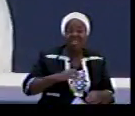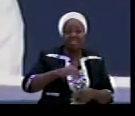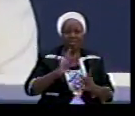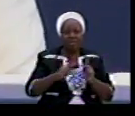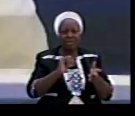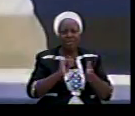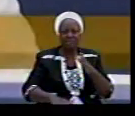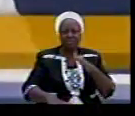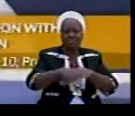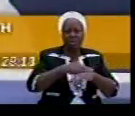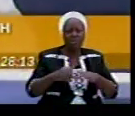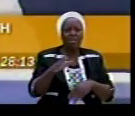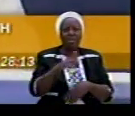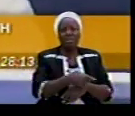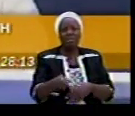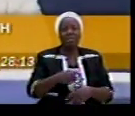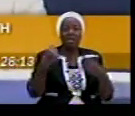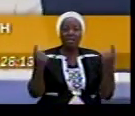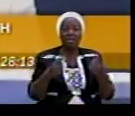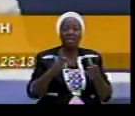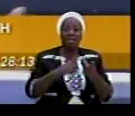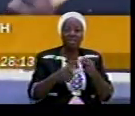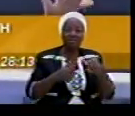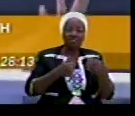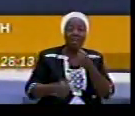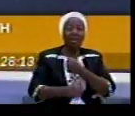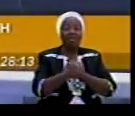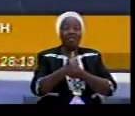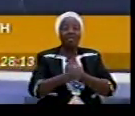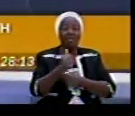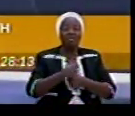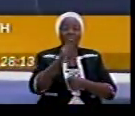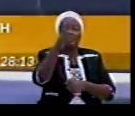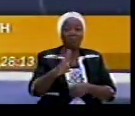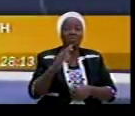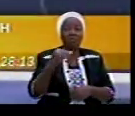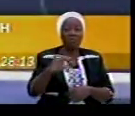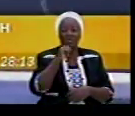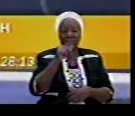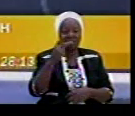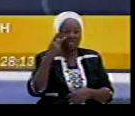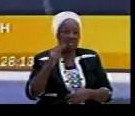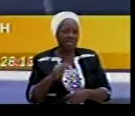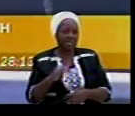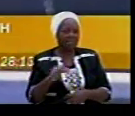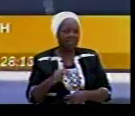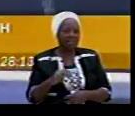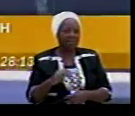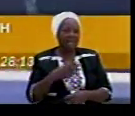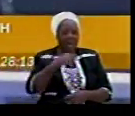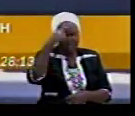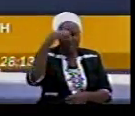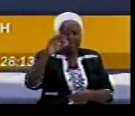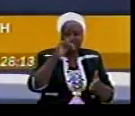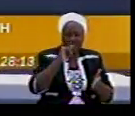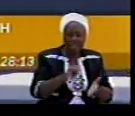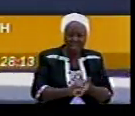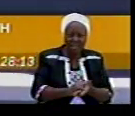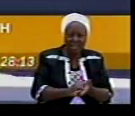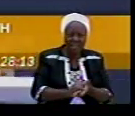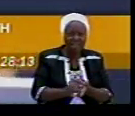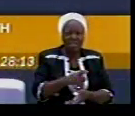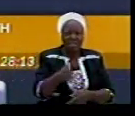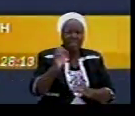not seeing. And because of that, they go empty-handed. But look at this. Whoso confesseth